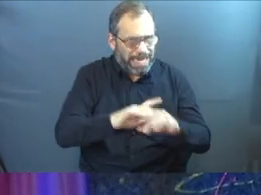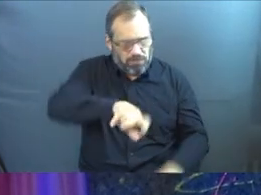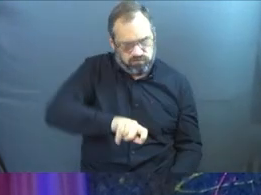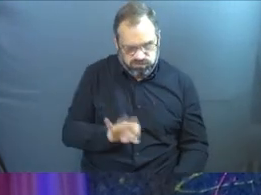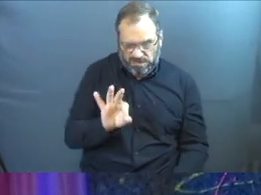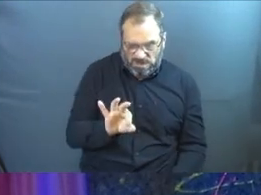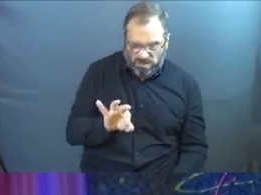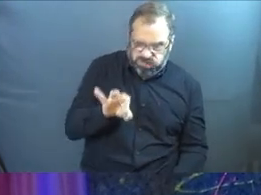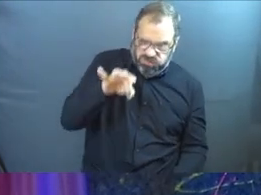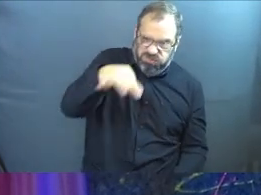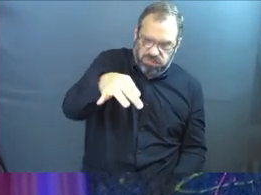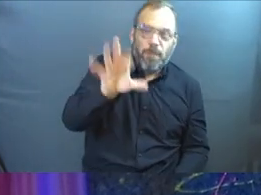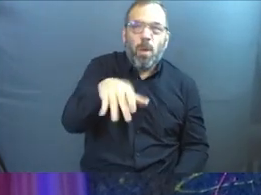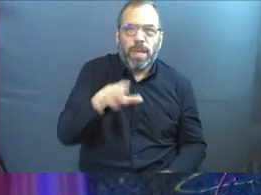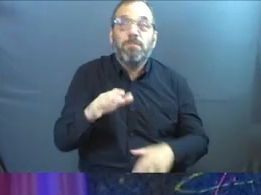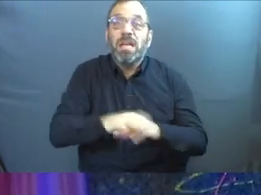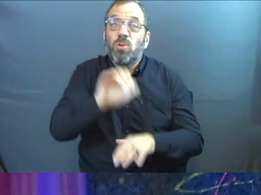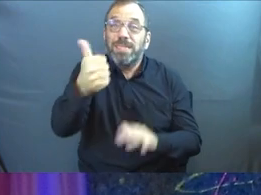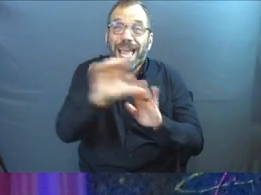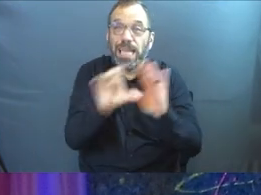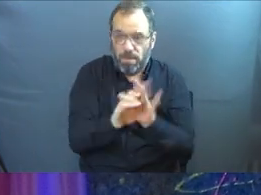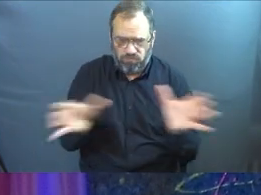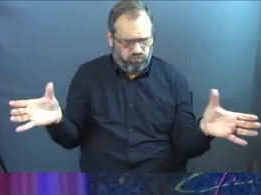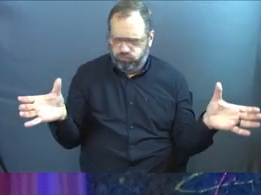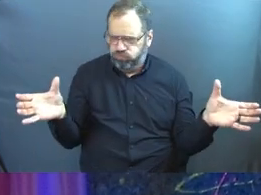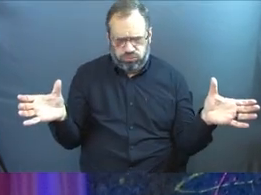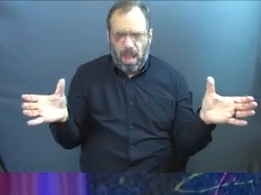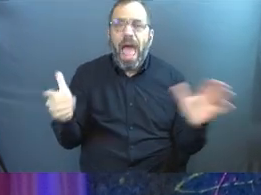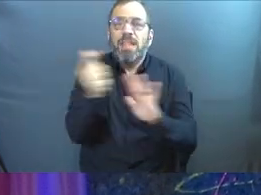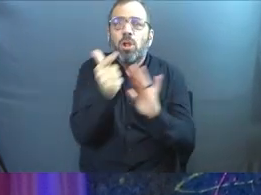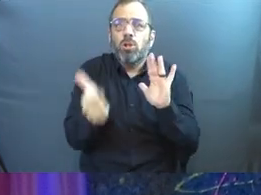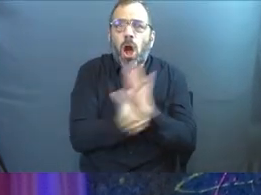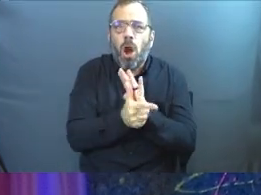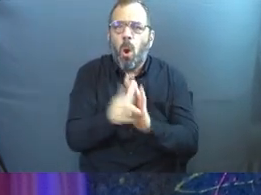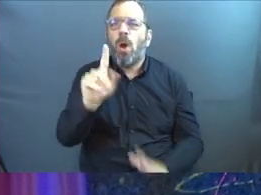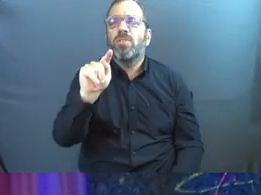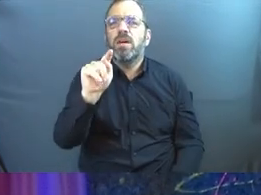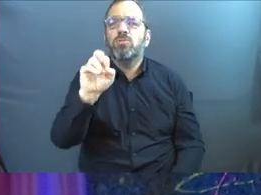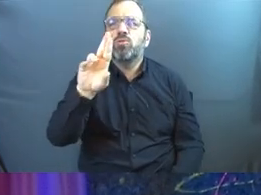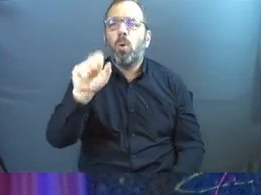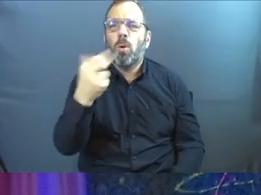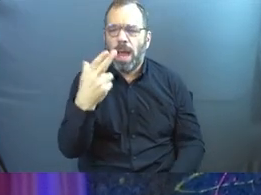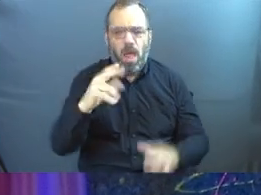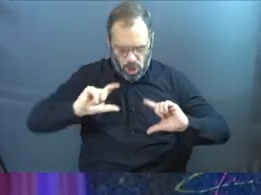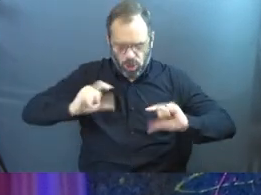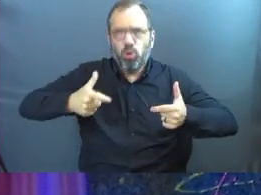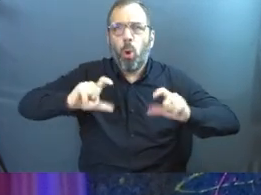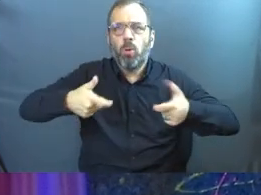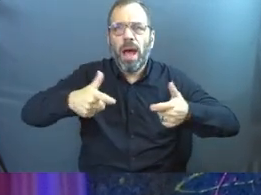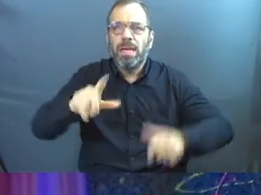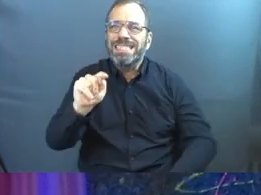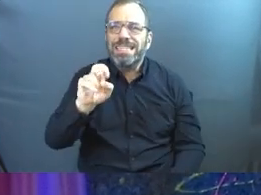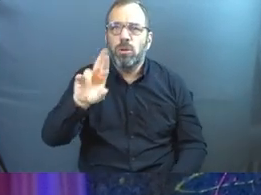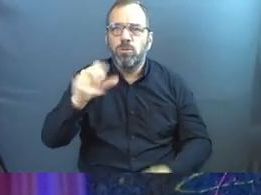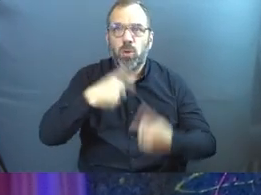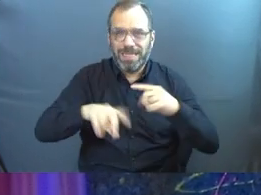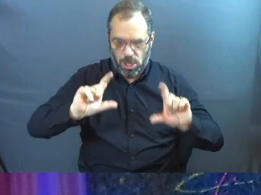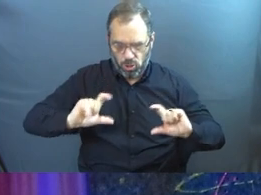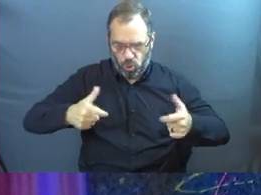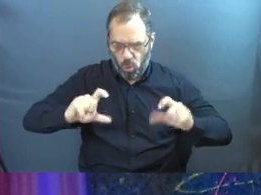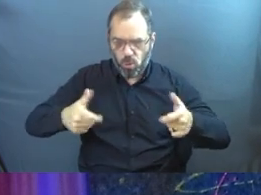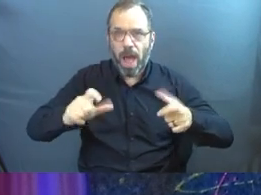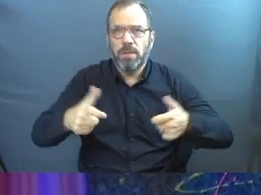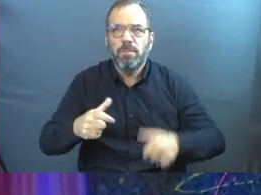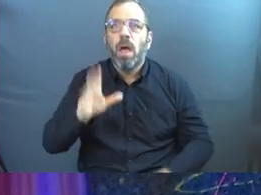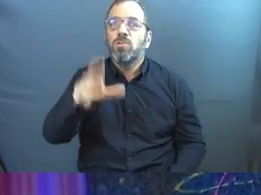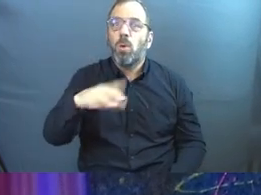kidding. Okay, so he's got the Ten Commandments. And what are the Ten Commandments in the law or the Torah? You know what that is? That is God telling us, this is what my will for your